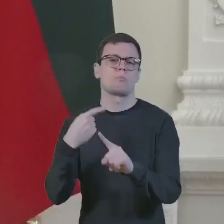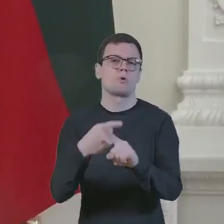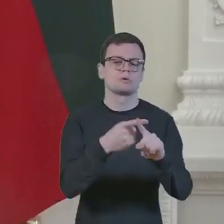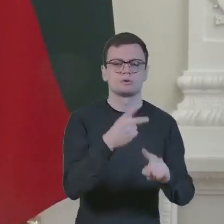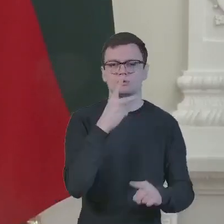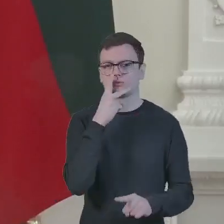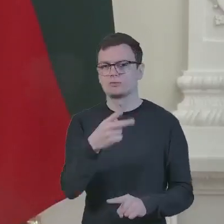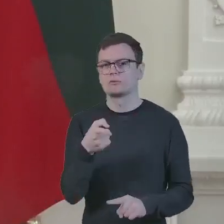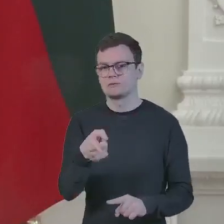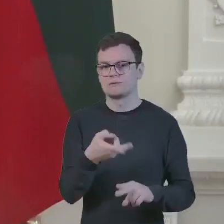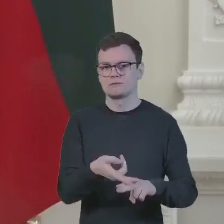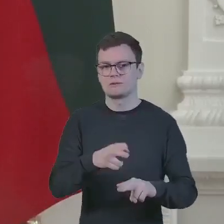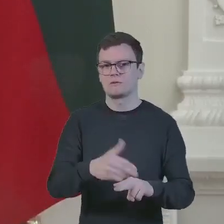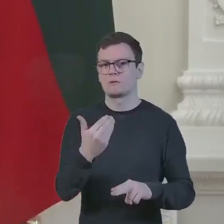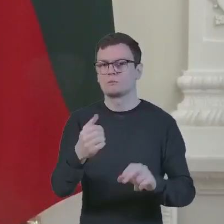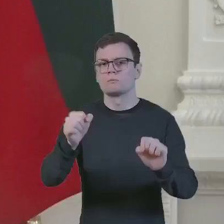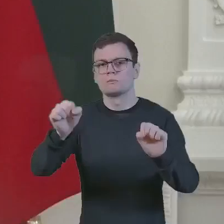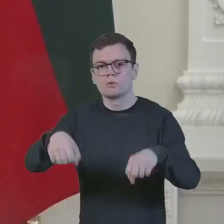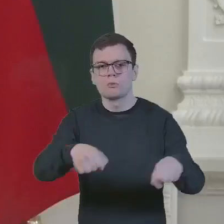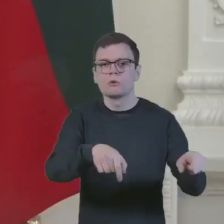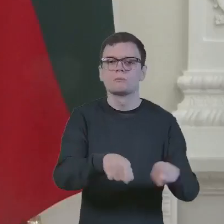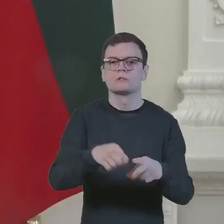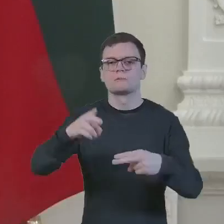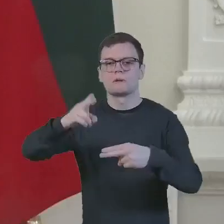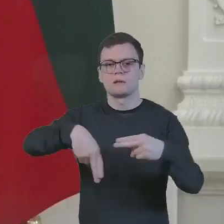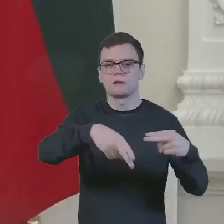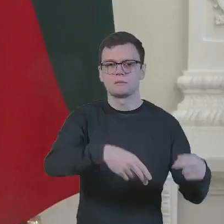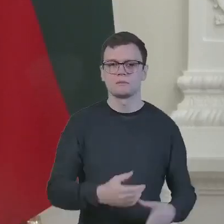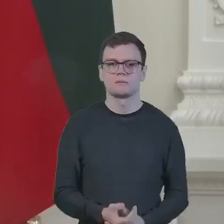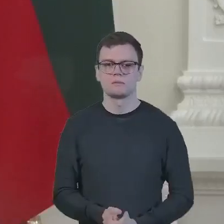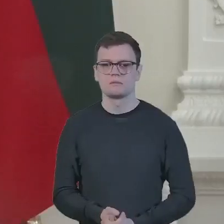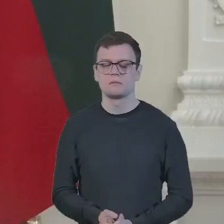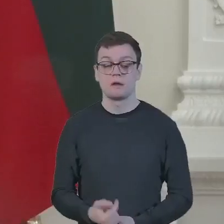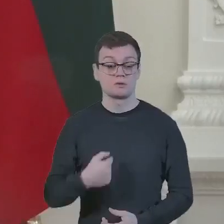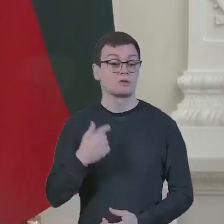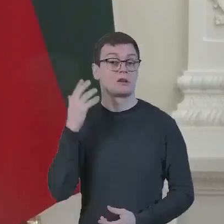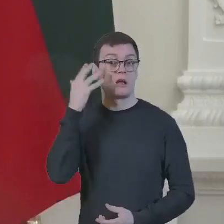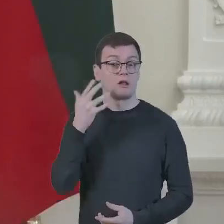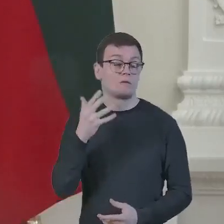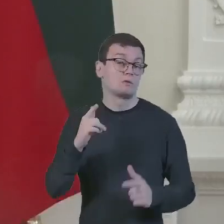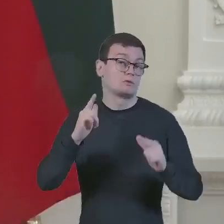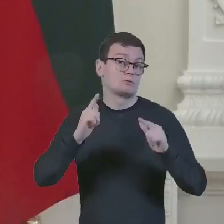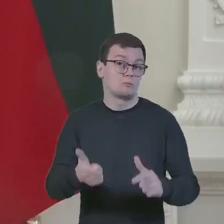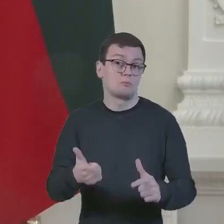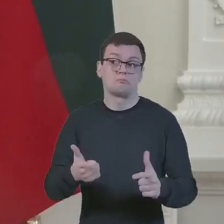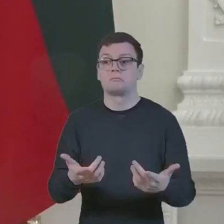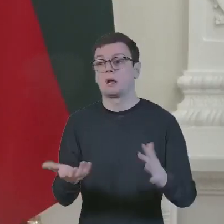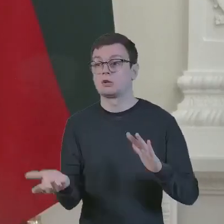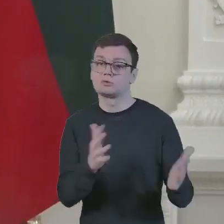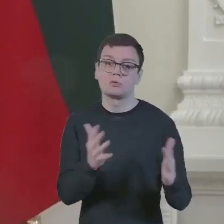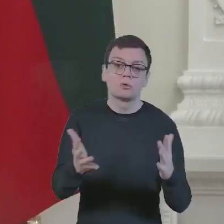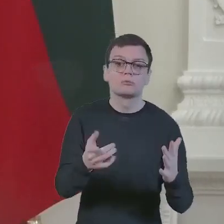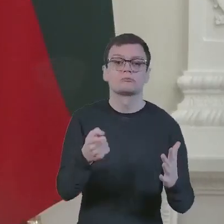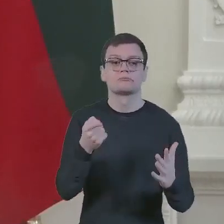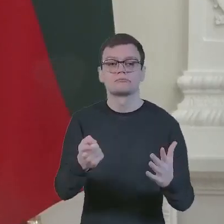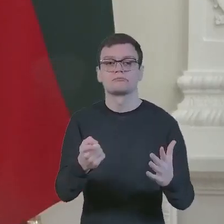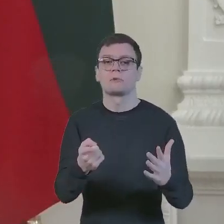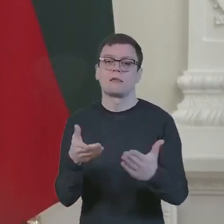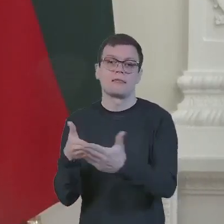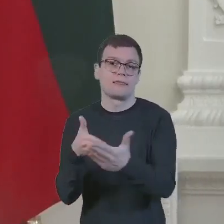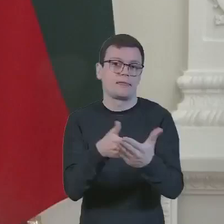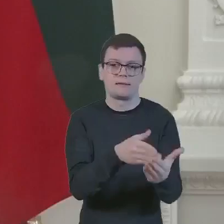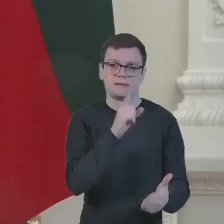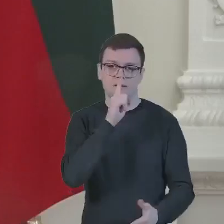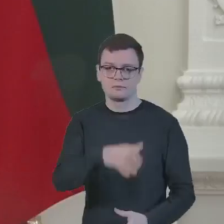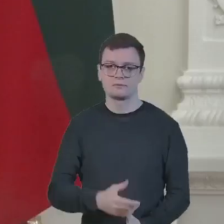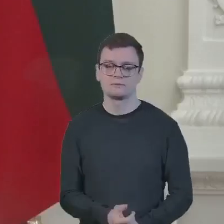partners see this prospect in a very positive way, and I believe that there will